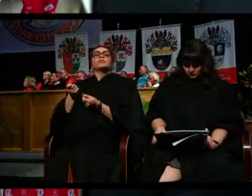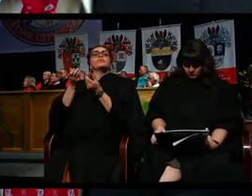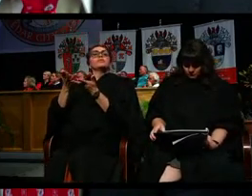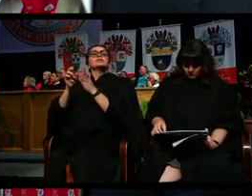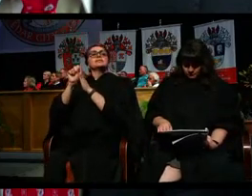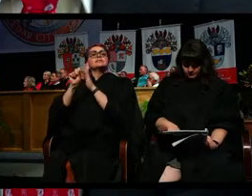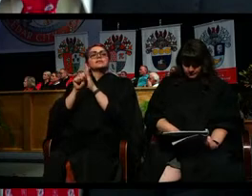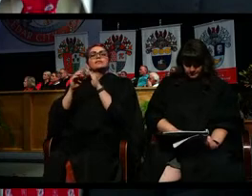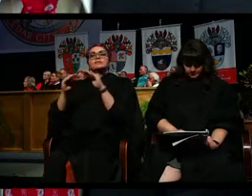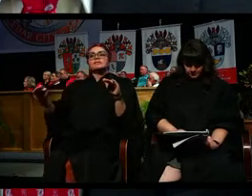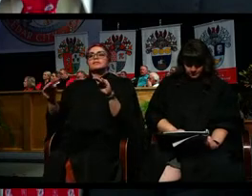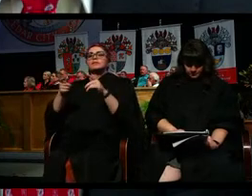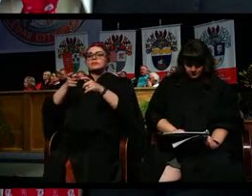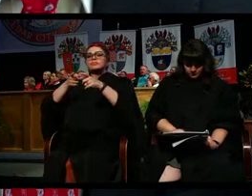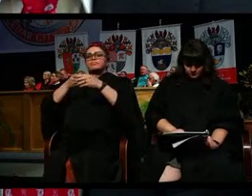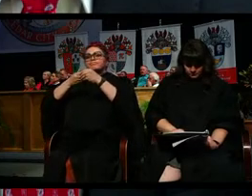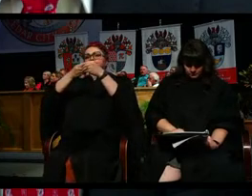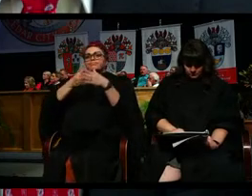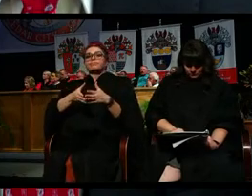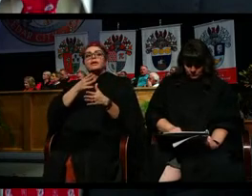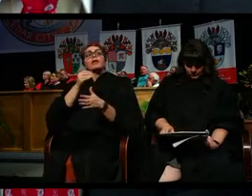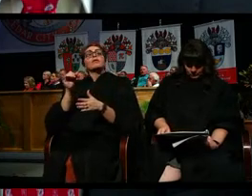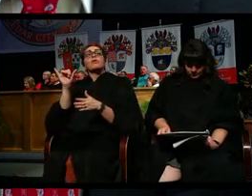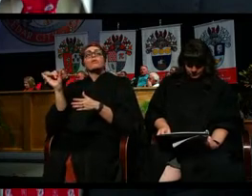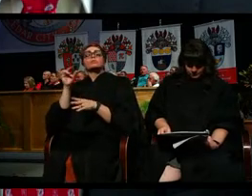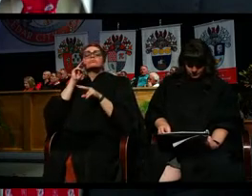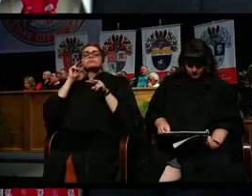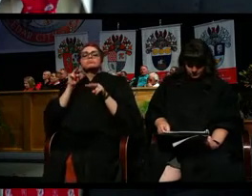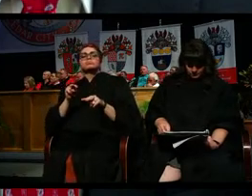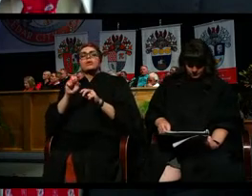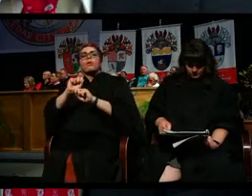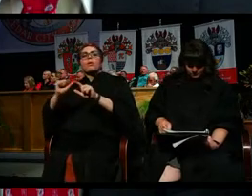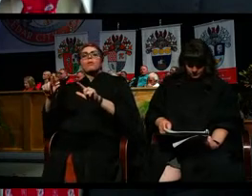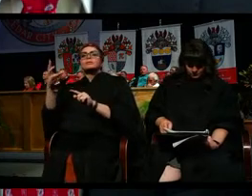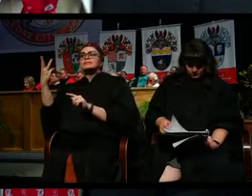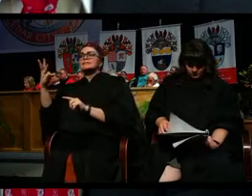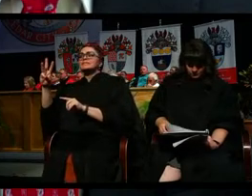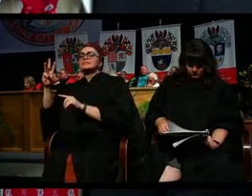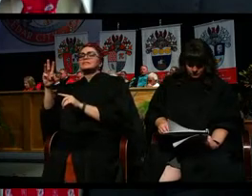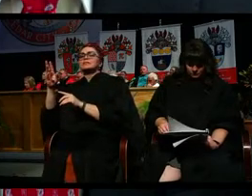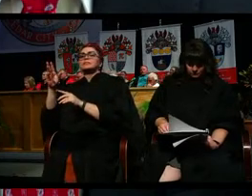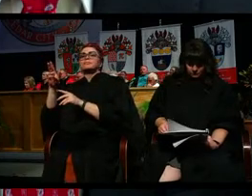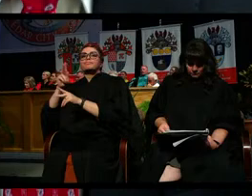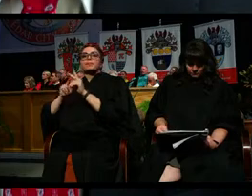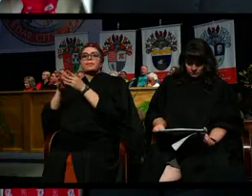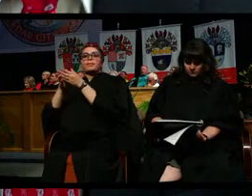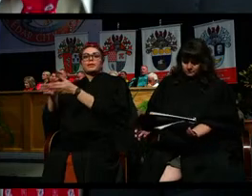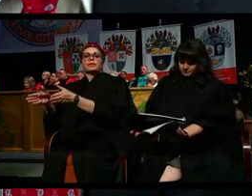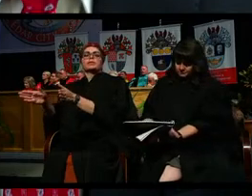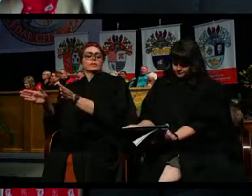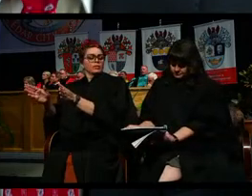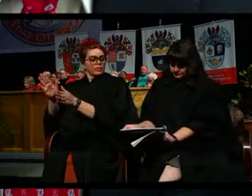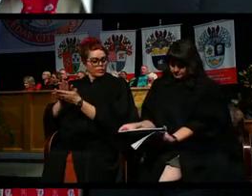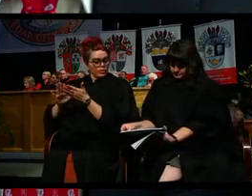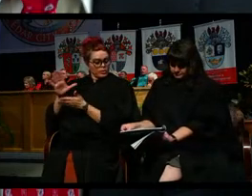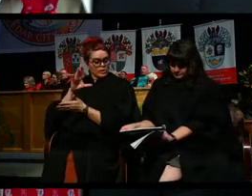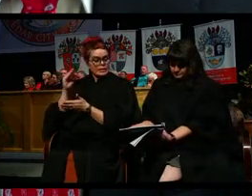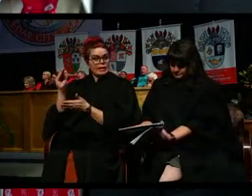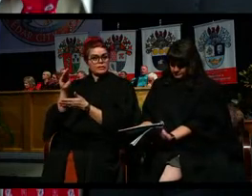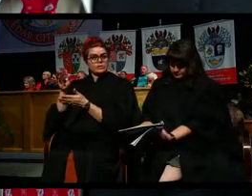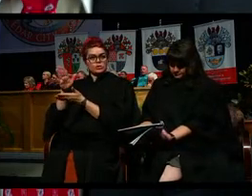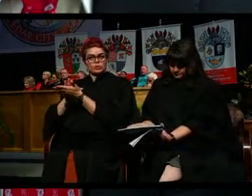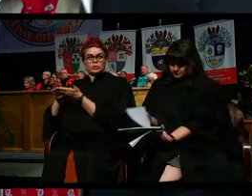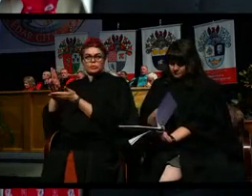state-level leadership and oversight for Utah's 16 public colleges and universities. Previously, he served as Vice President